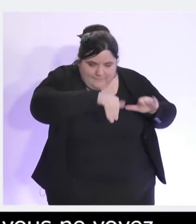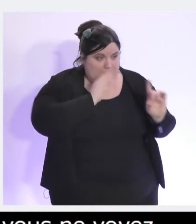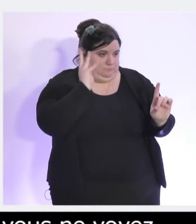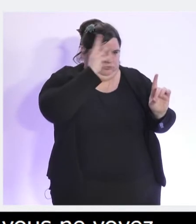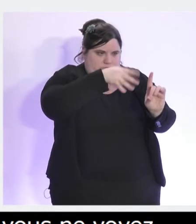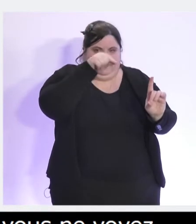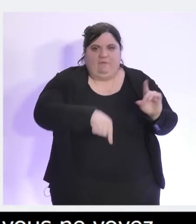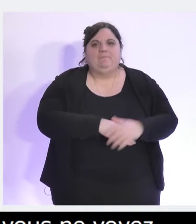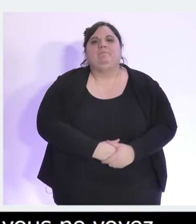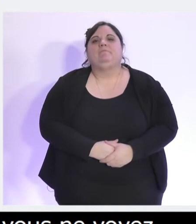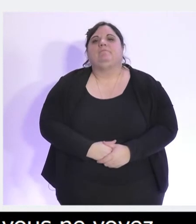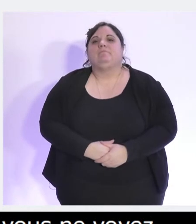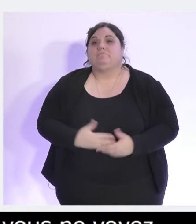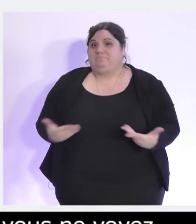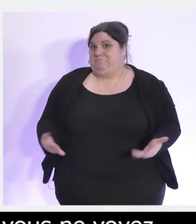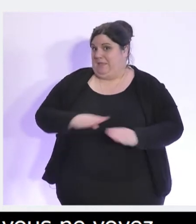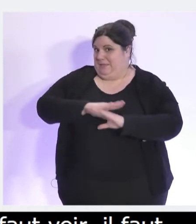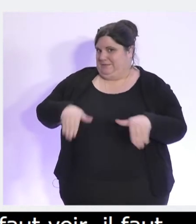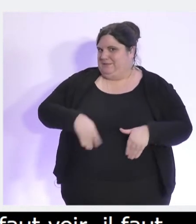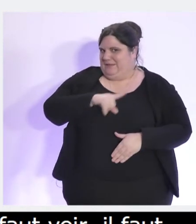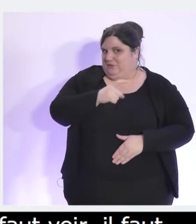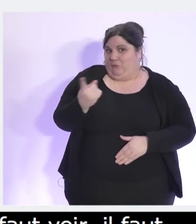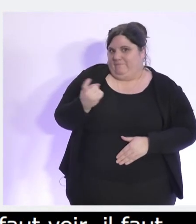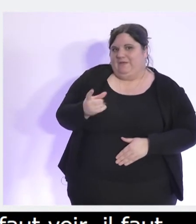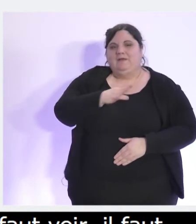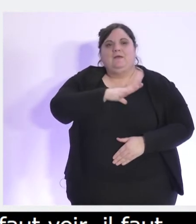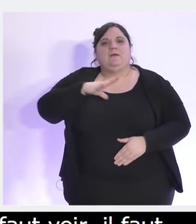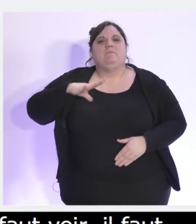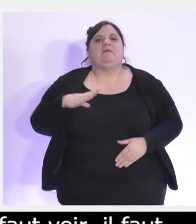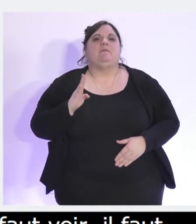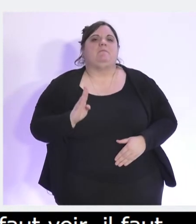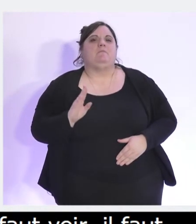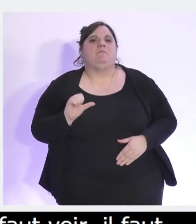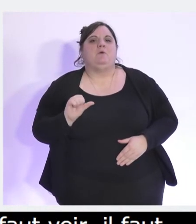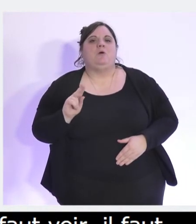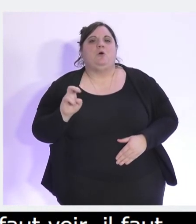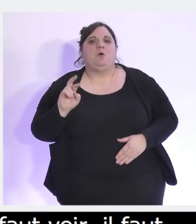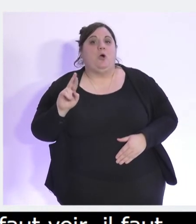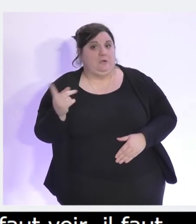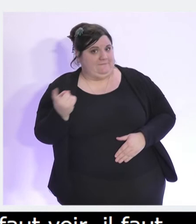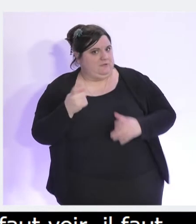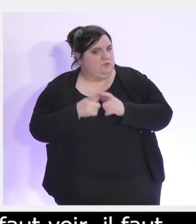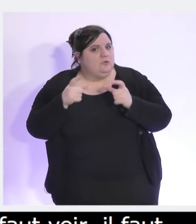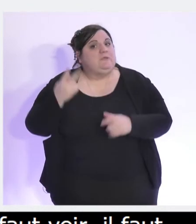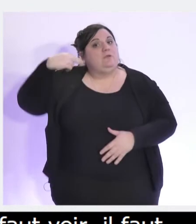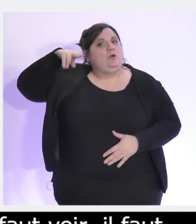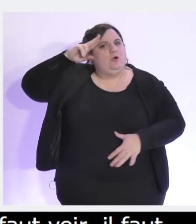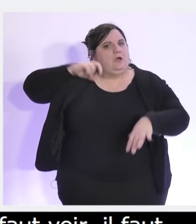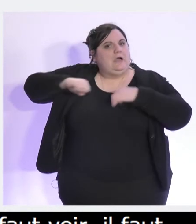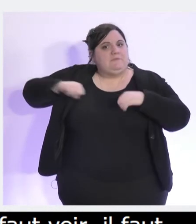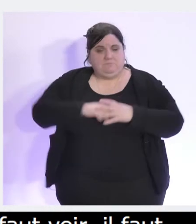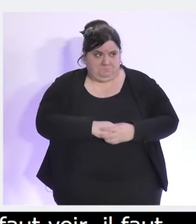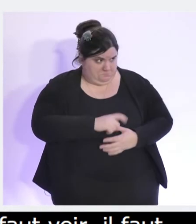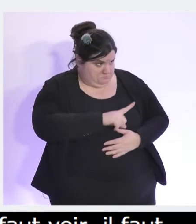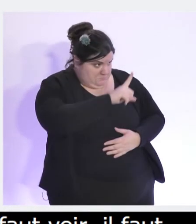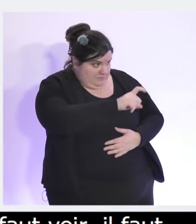question. Now we move to the last question, Carla Bauer for Euractiv. So, hello, in terms of Accessible EU, is there a timeline